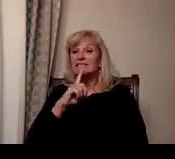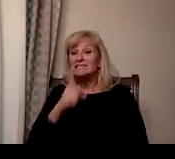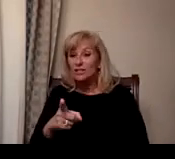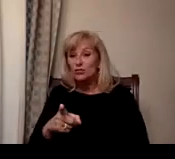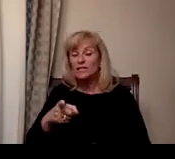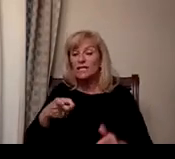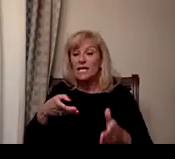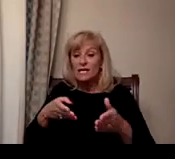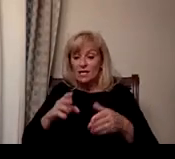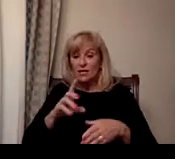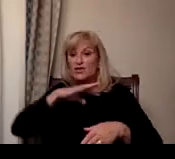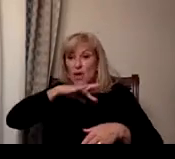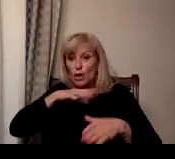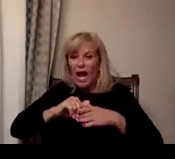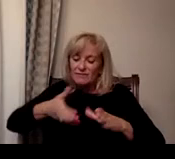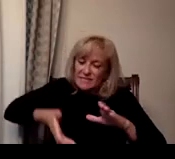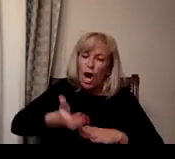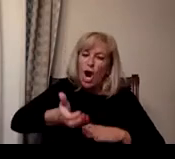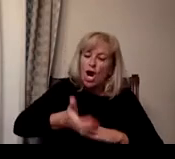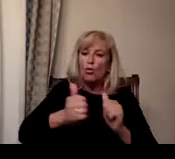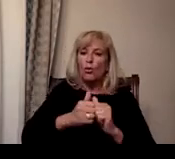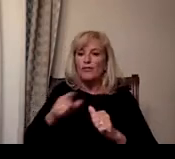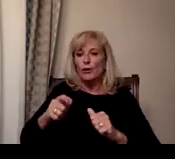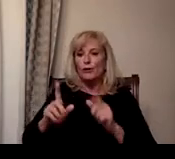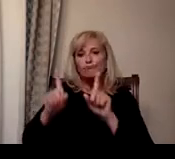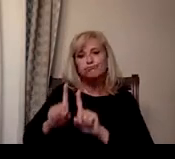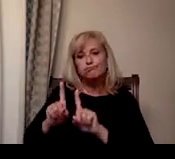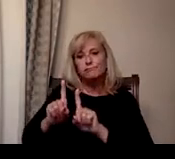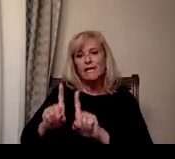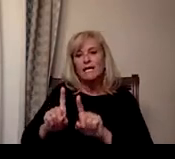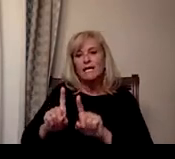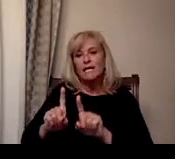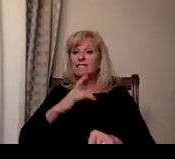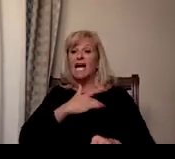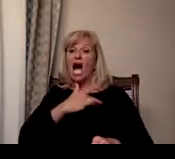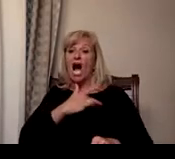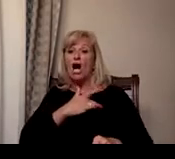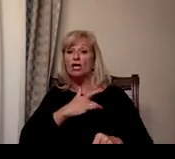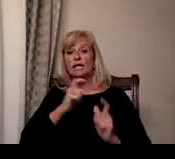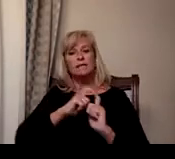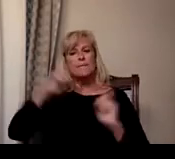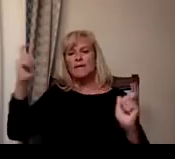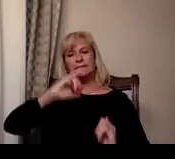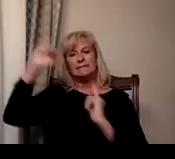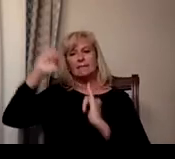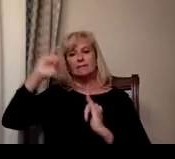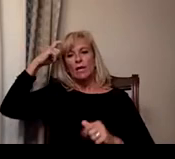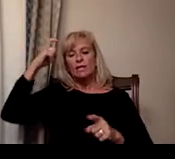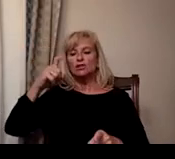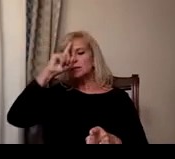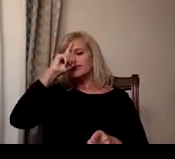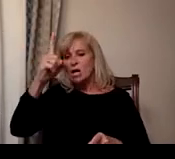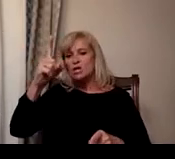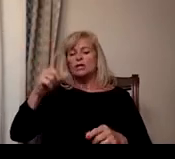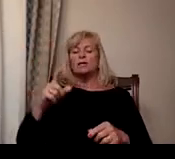more trips than I can tell you. This woman has a heart that's as big as her brain. She's smart, she's intelligent,